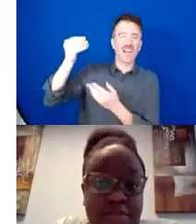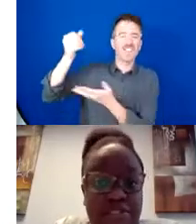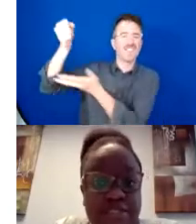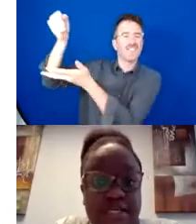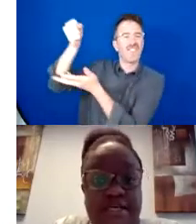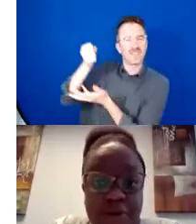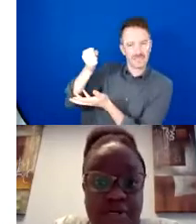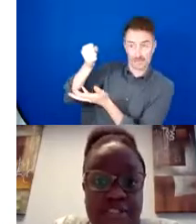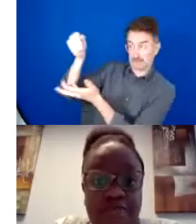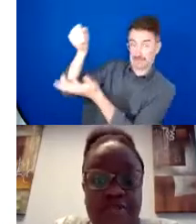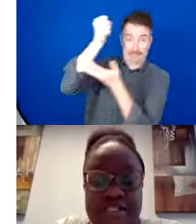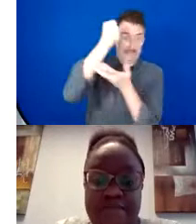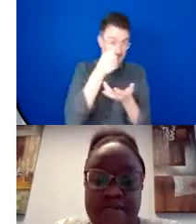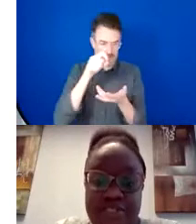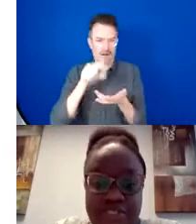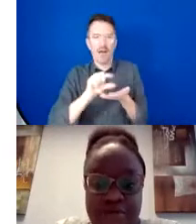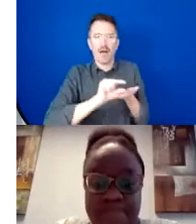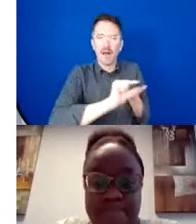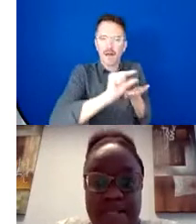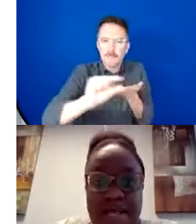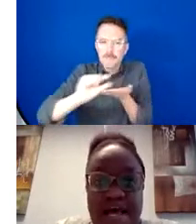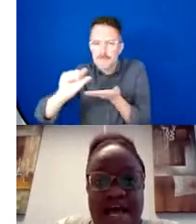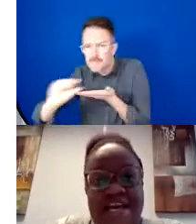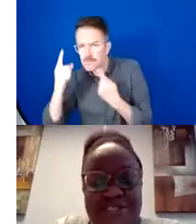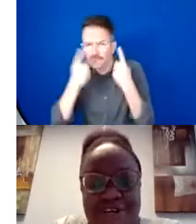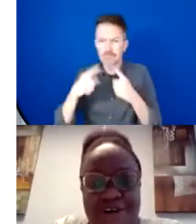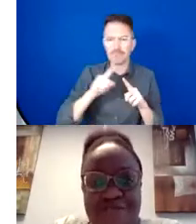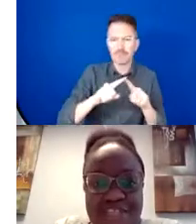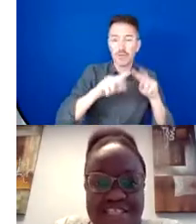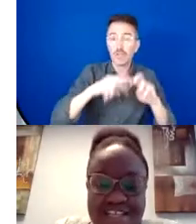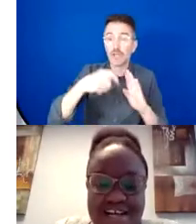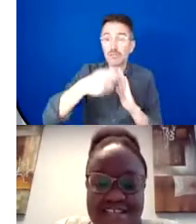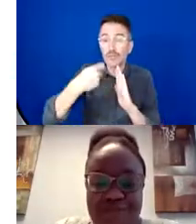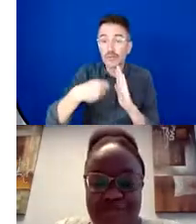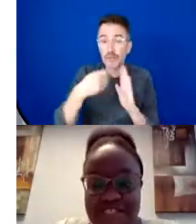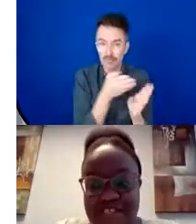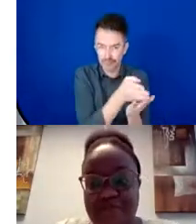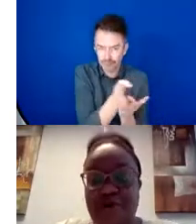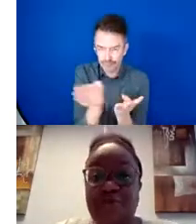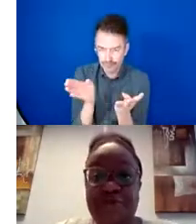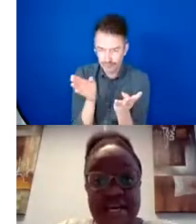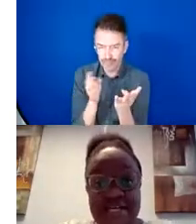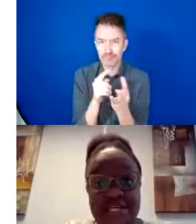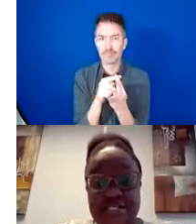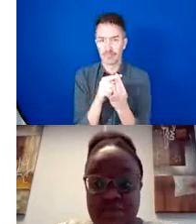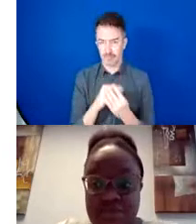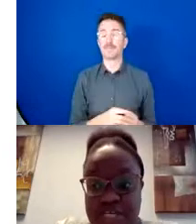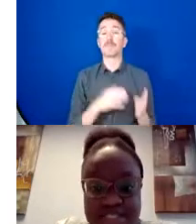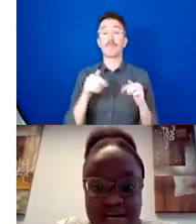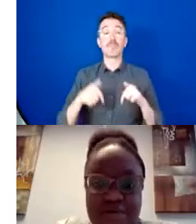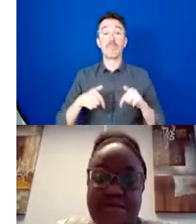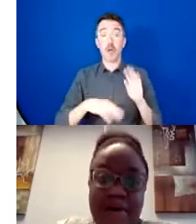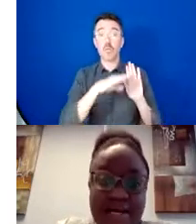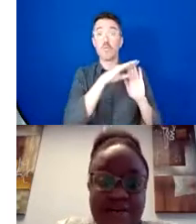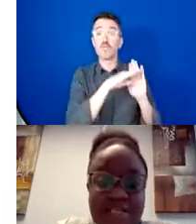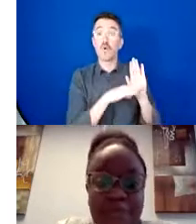has mentioned as a priority for this administration. I like to think of Youth Excel as innovative because we get a chance to test